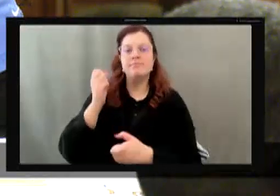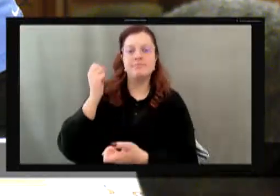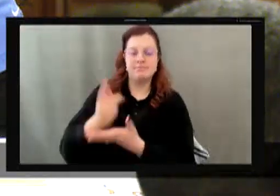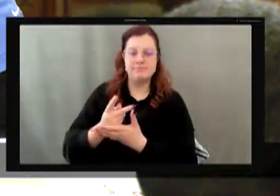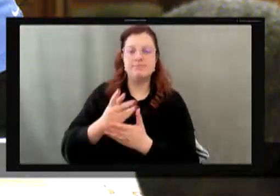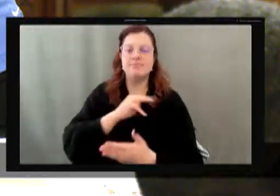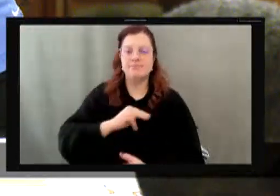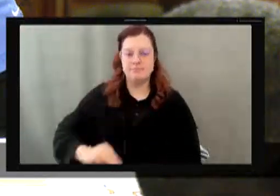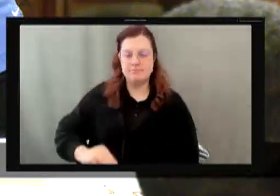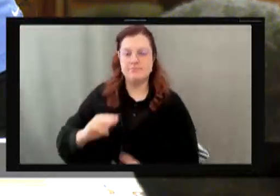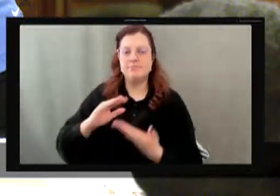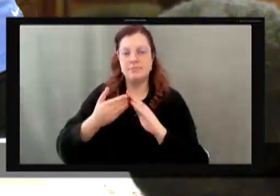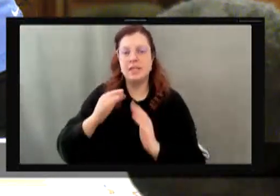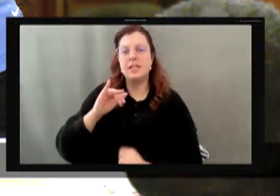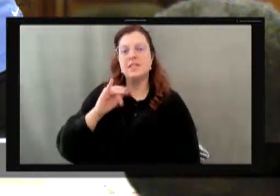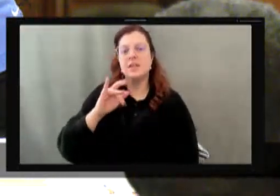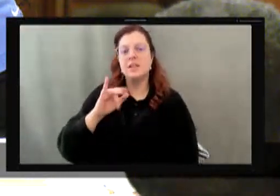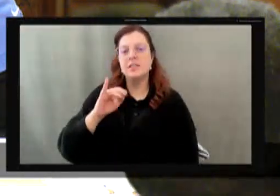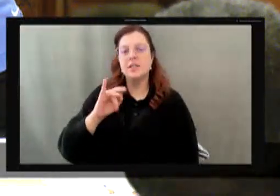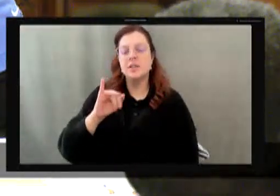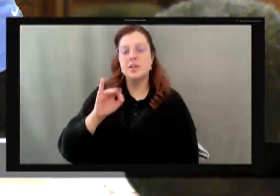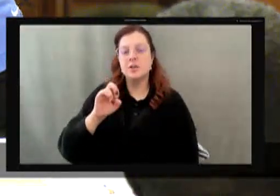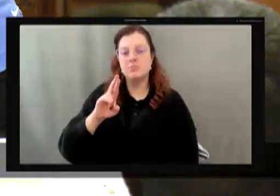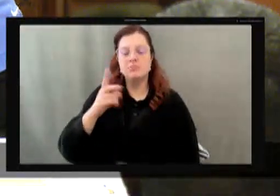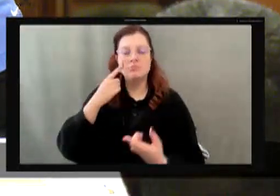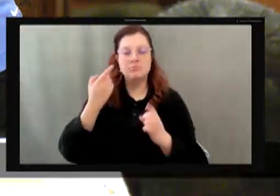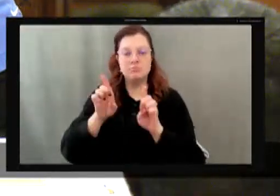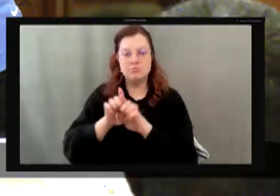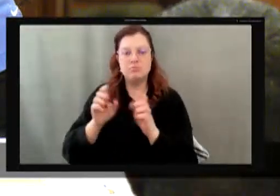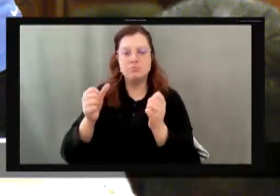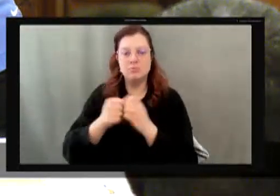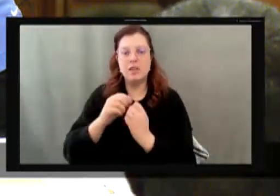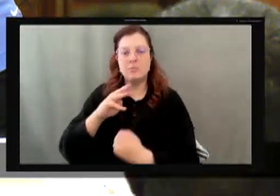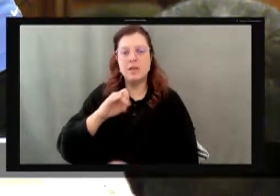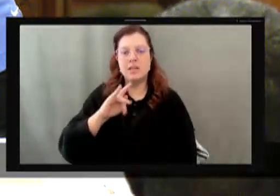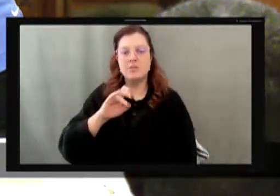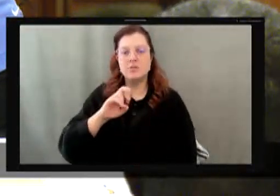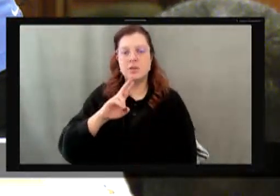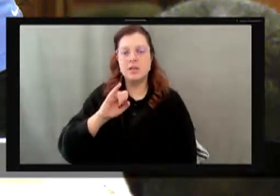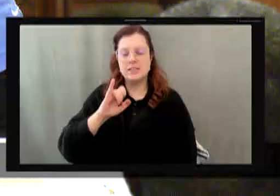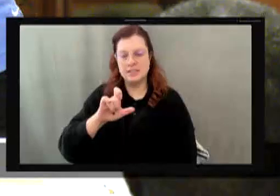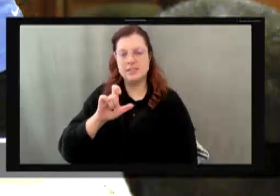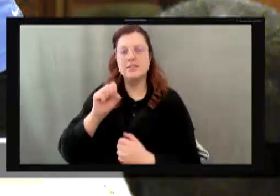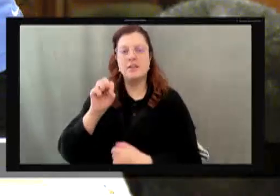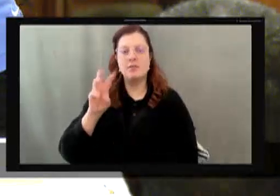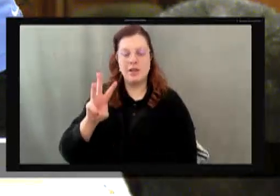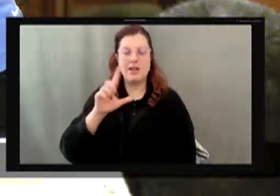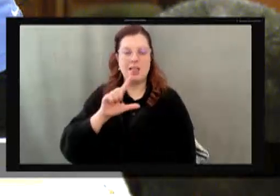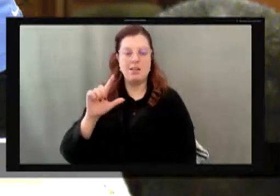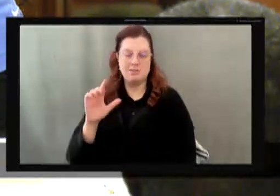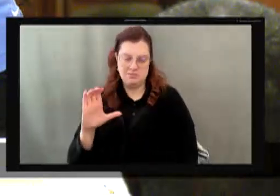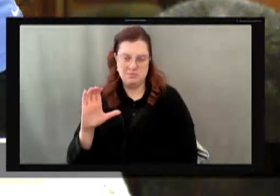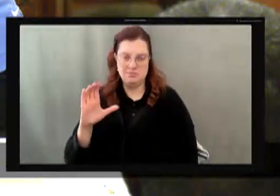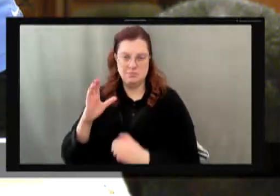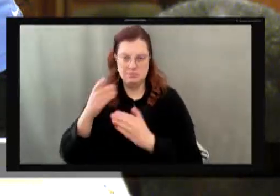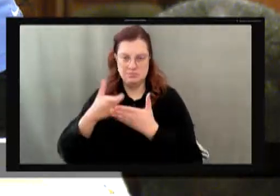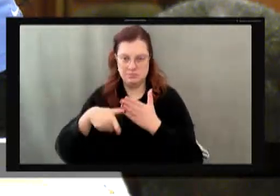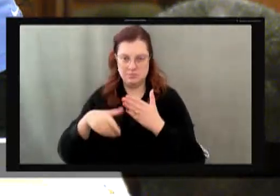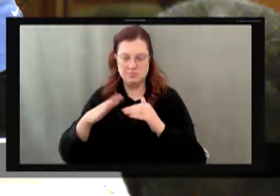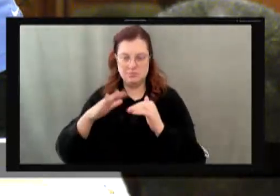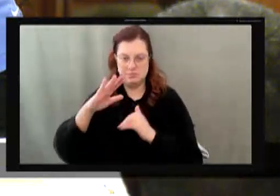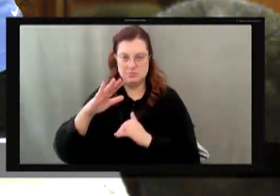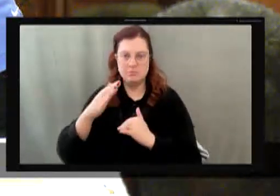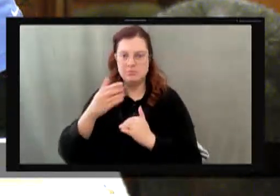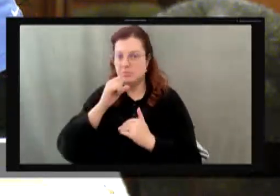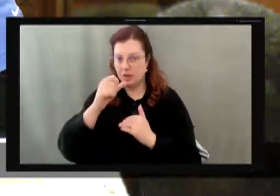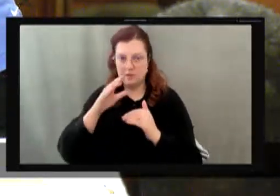enter into a professional services agreement or agreements with Matrix Point Software, LLC, in an amount not to exceed $310,000